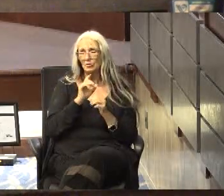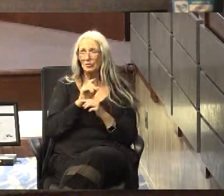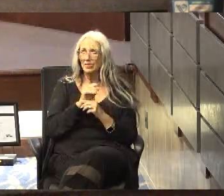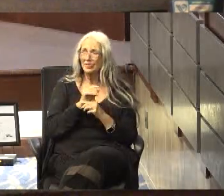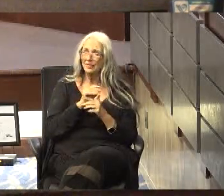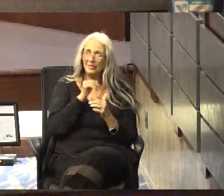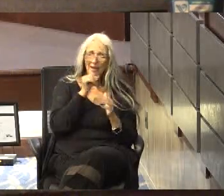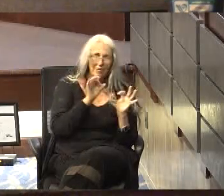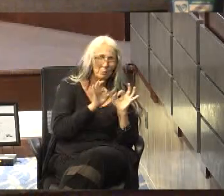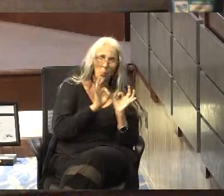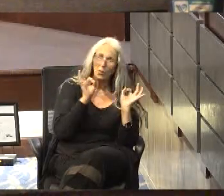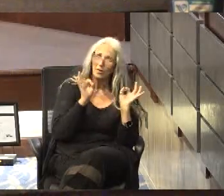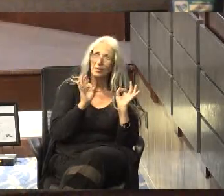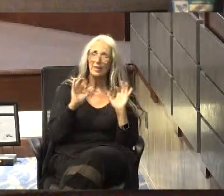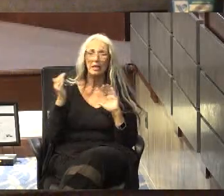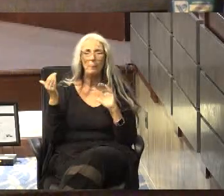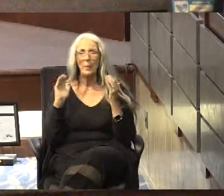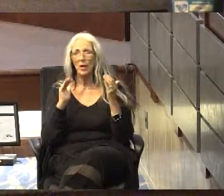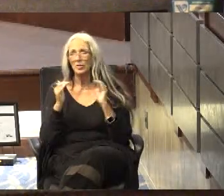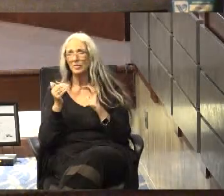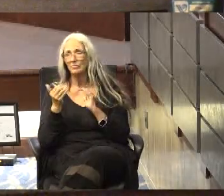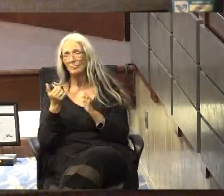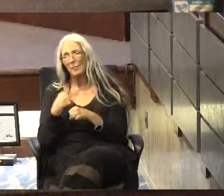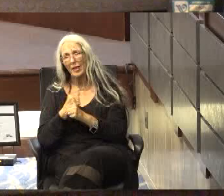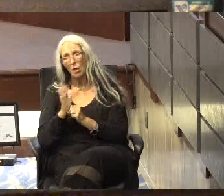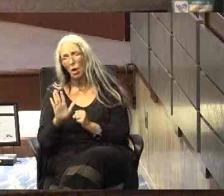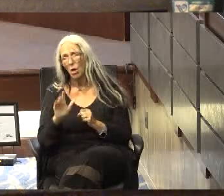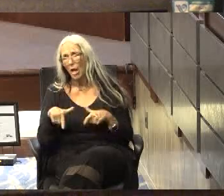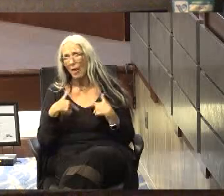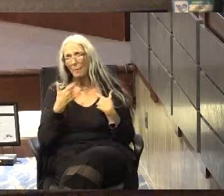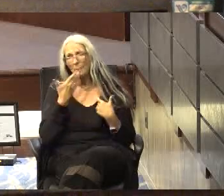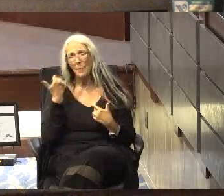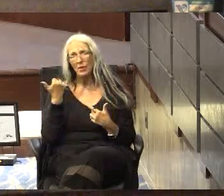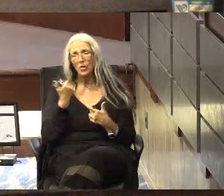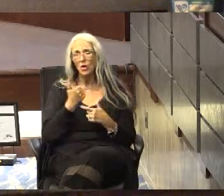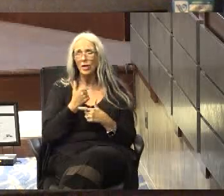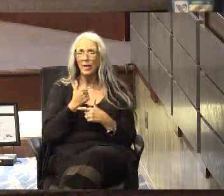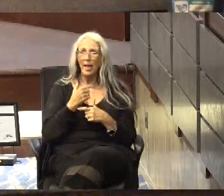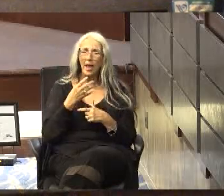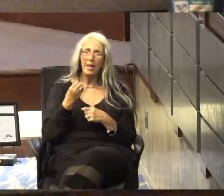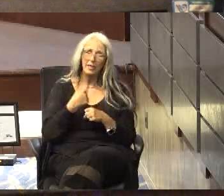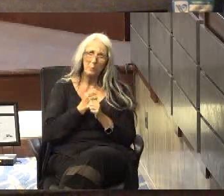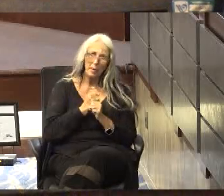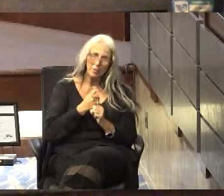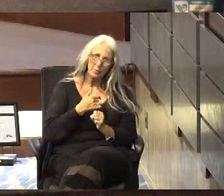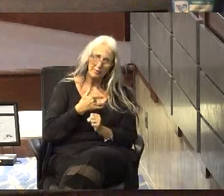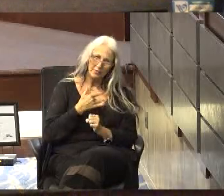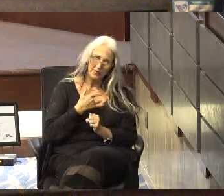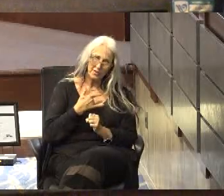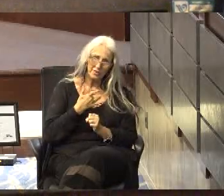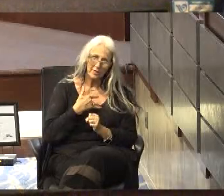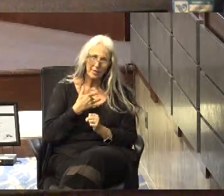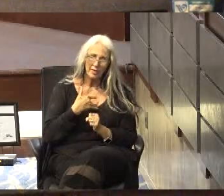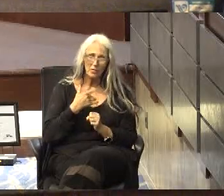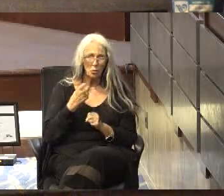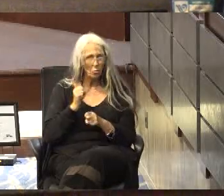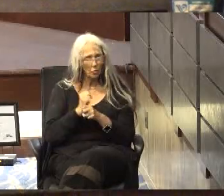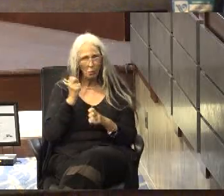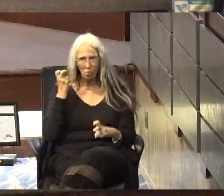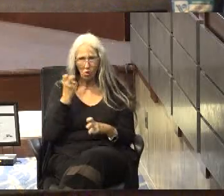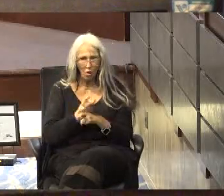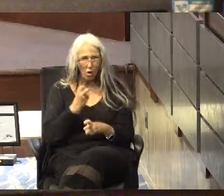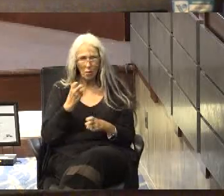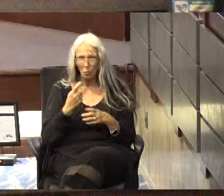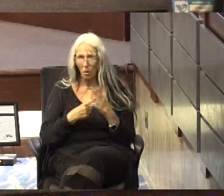not in service of making her life better. It also makes me, on the other side of that coin, double down on the work that we get to do